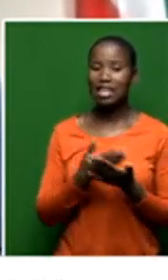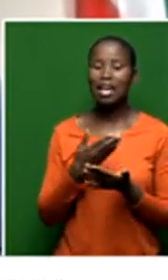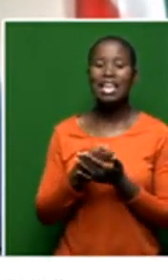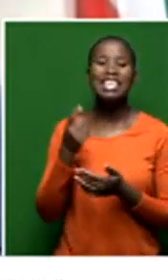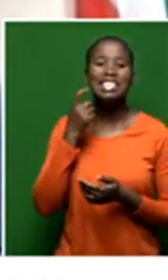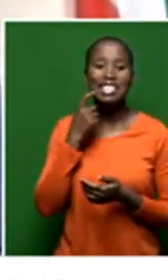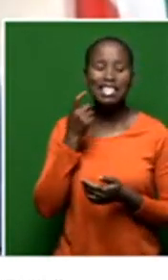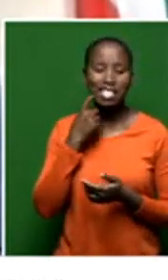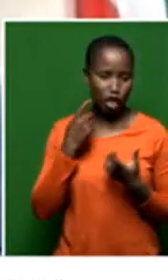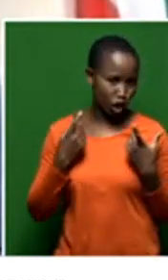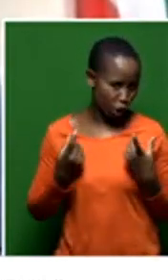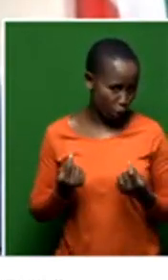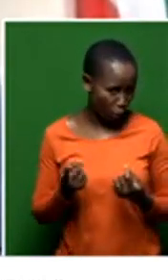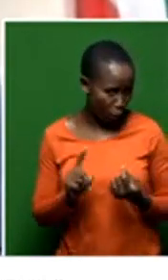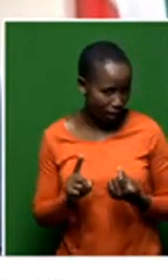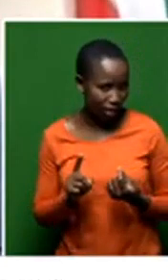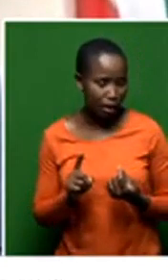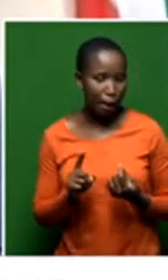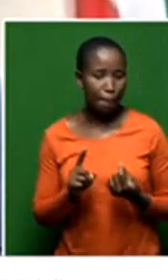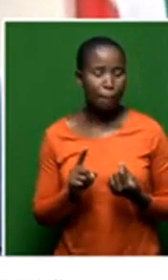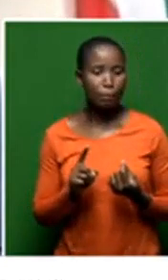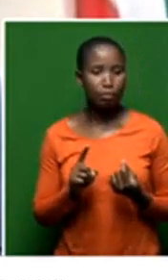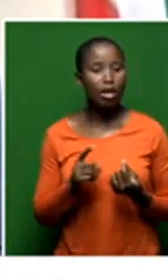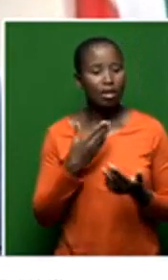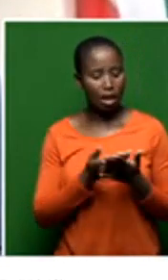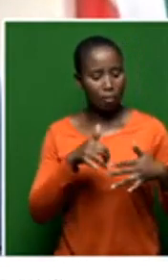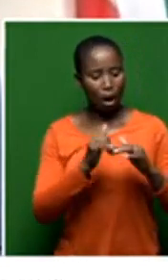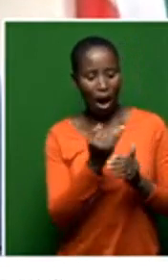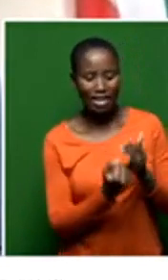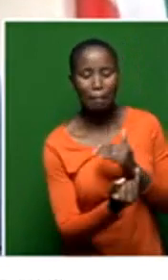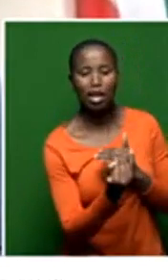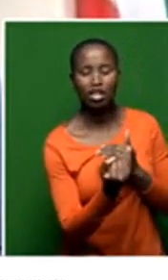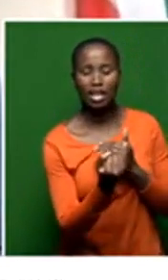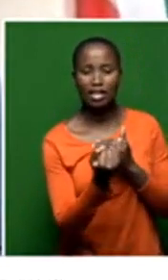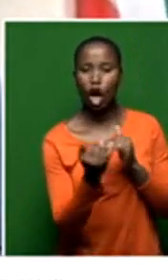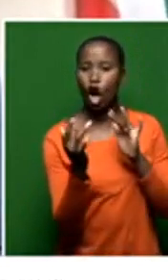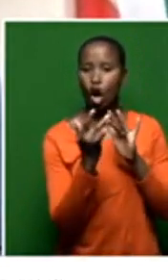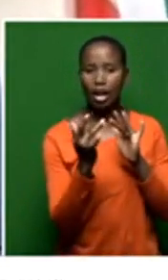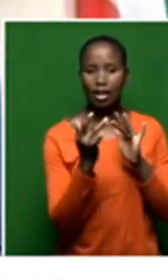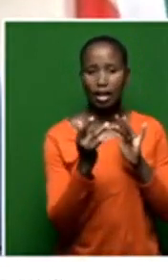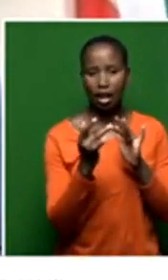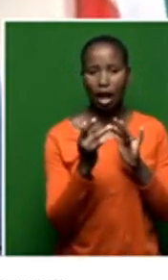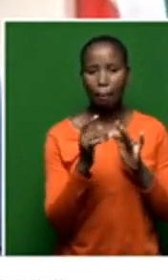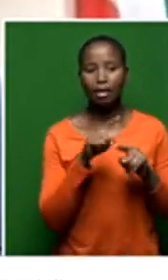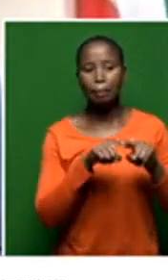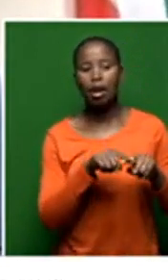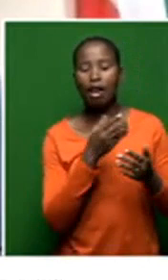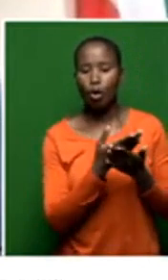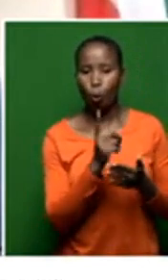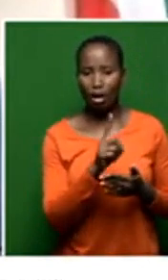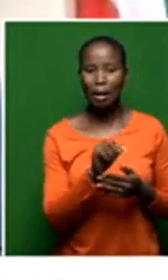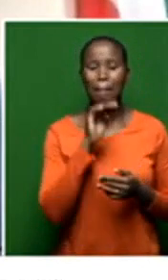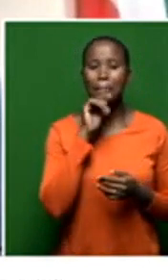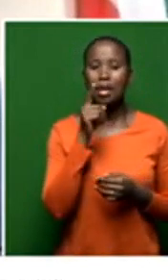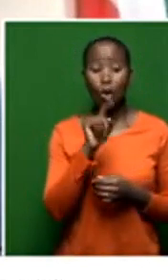render connectivity, they are squarely dependent on spectrum availability. Now, these